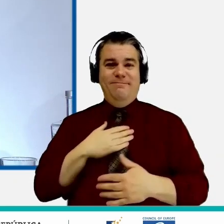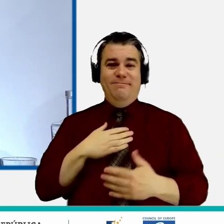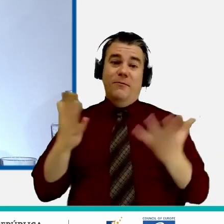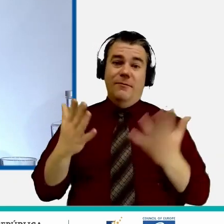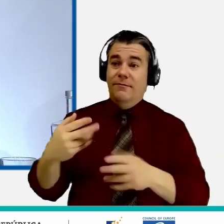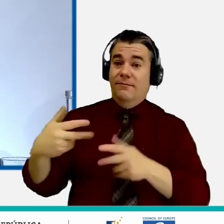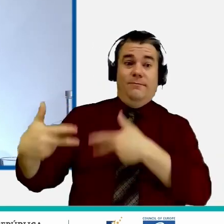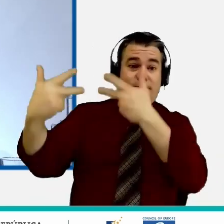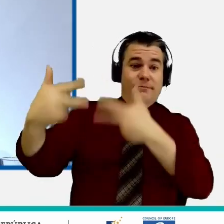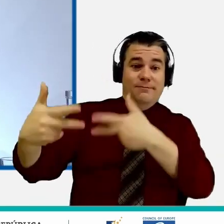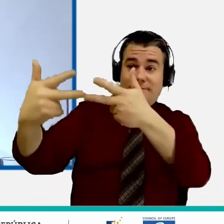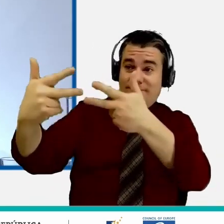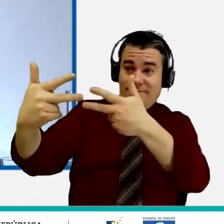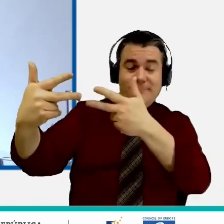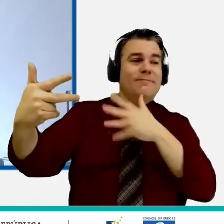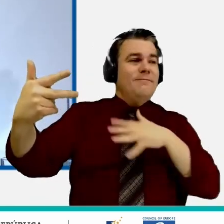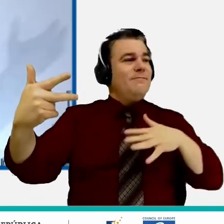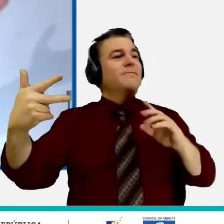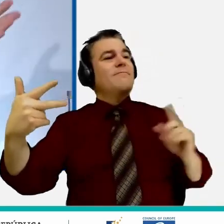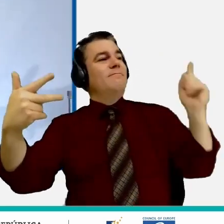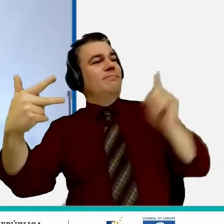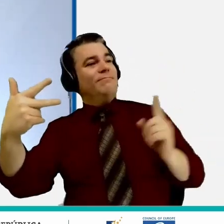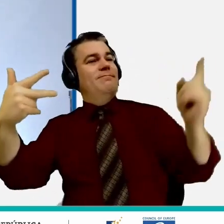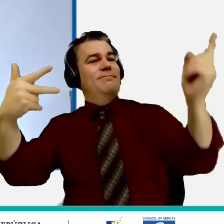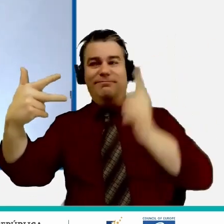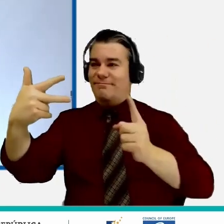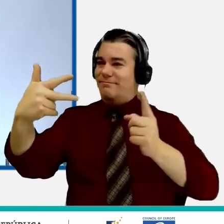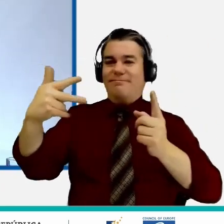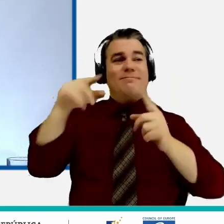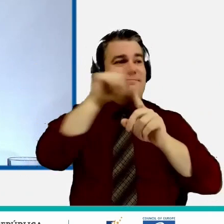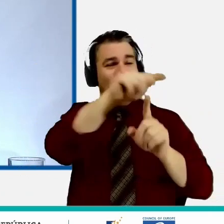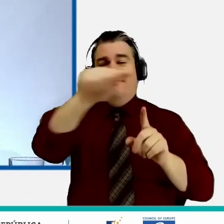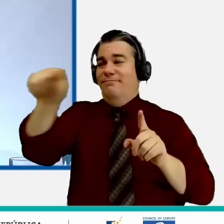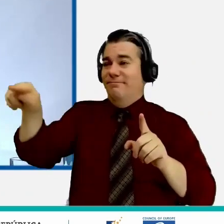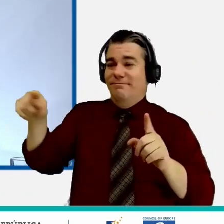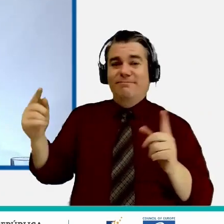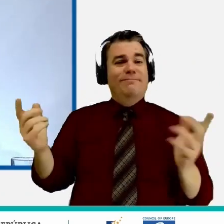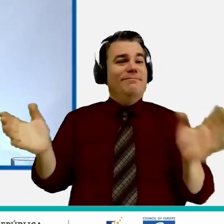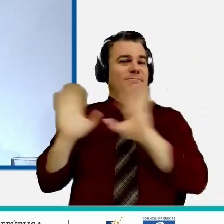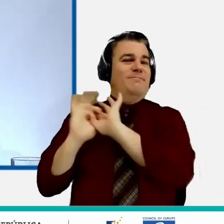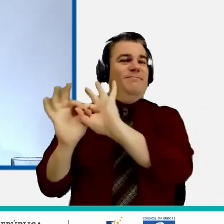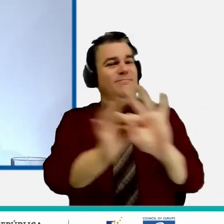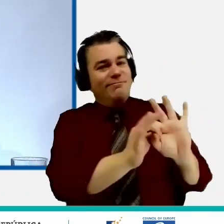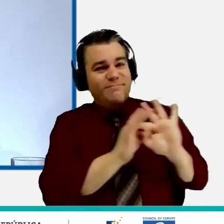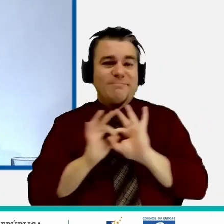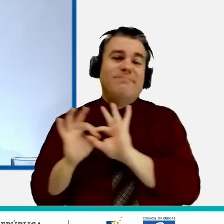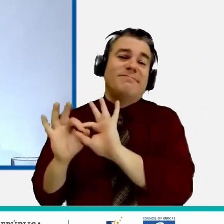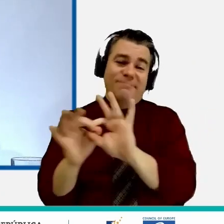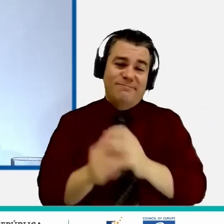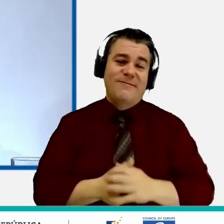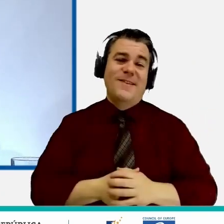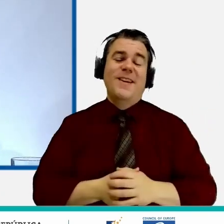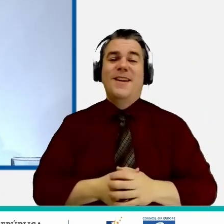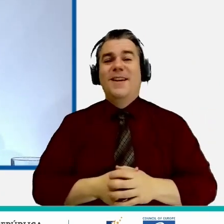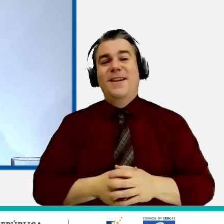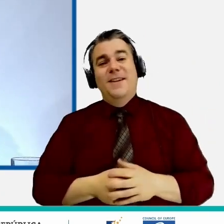some colleagues in the conference room and also many colleagues that joined us online. And as